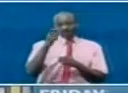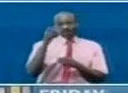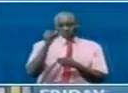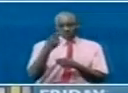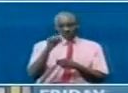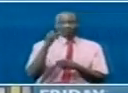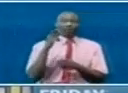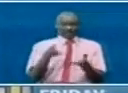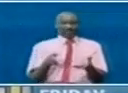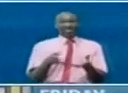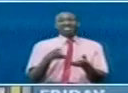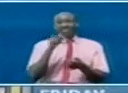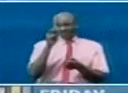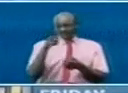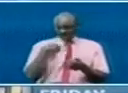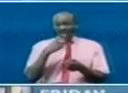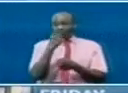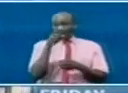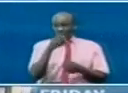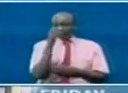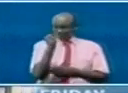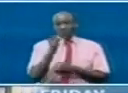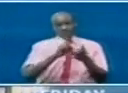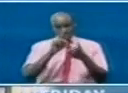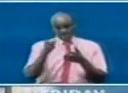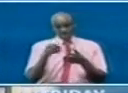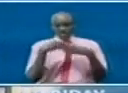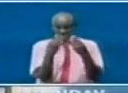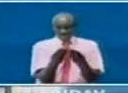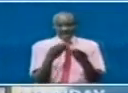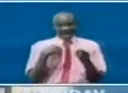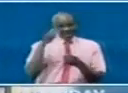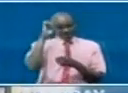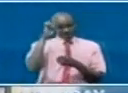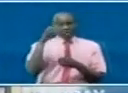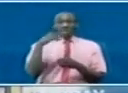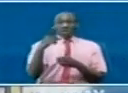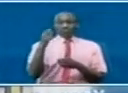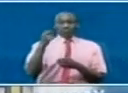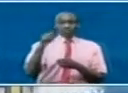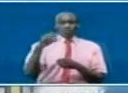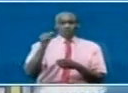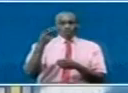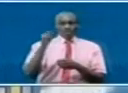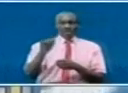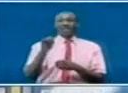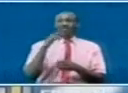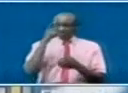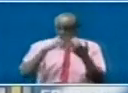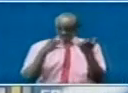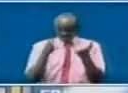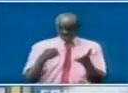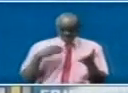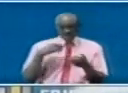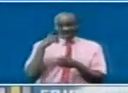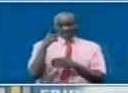running. The Pay TV channel committed 1.5 million shillings elsewhere. Eldoret's Kipchoge Keino Stadium will host some of the matches of the